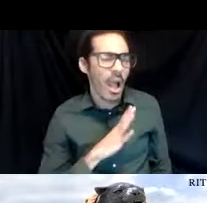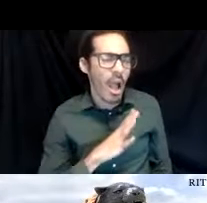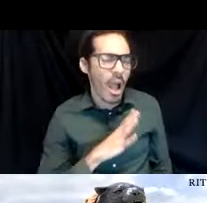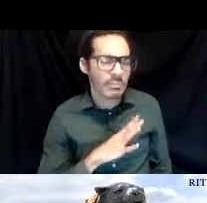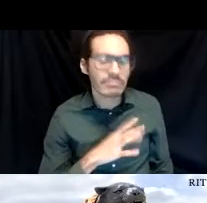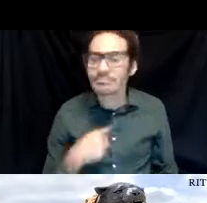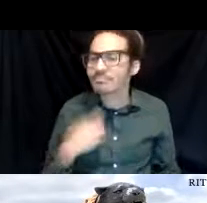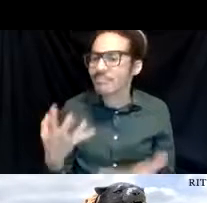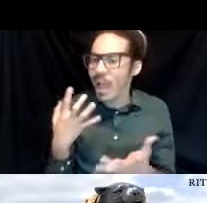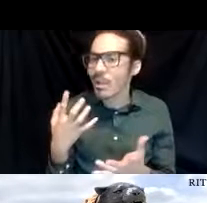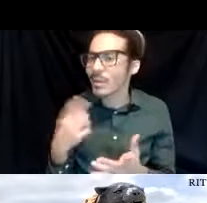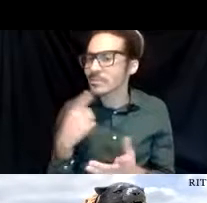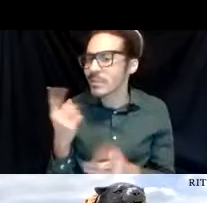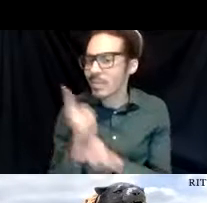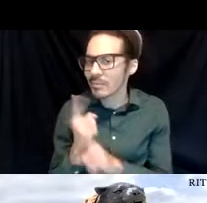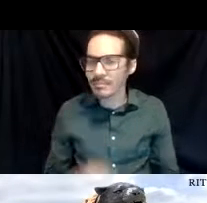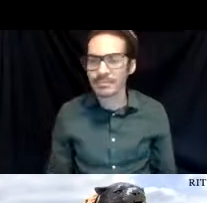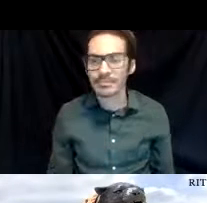to get how you. Yeah, it's okay.